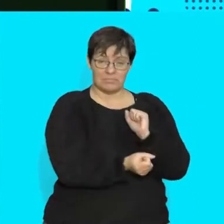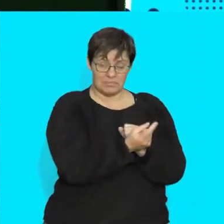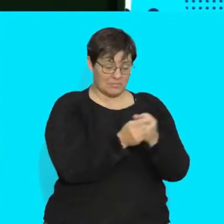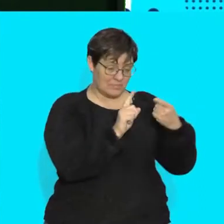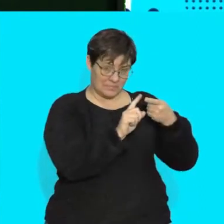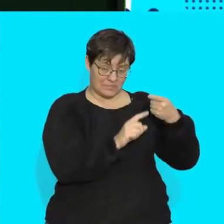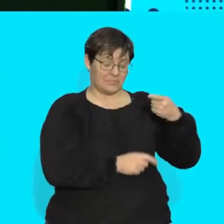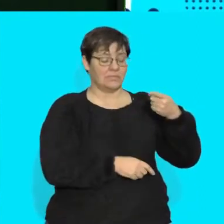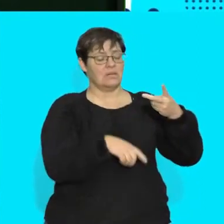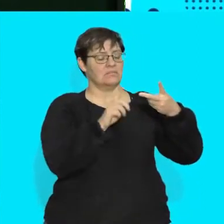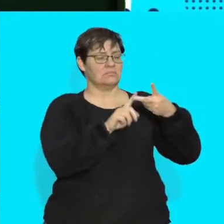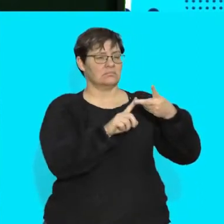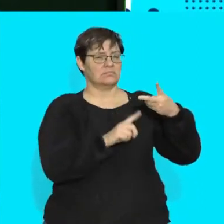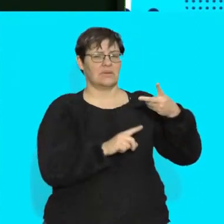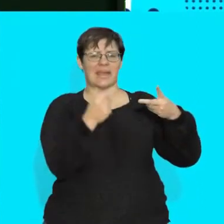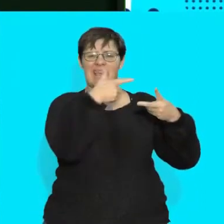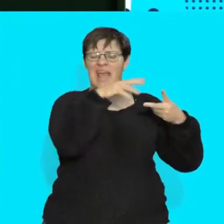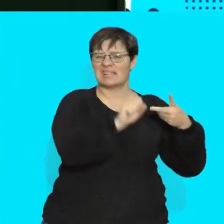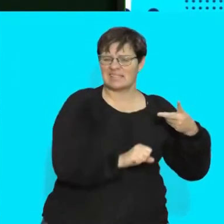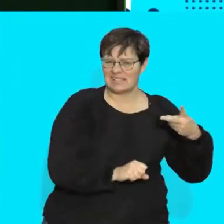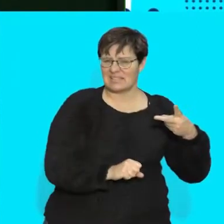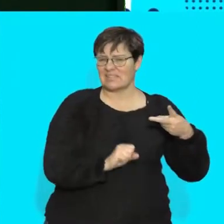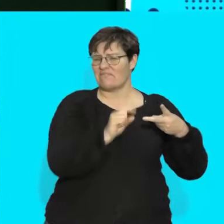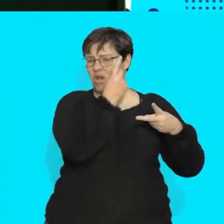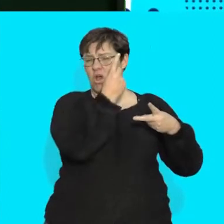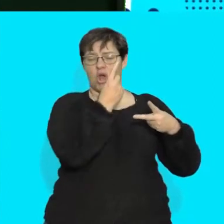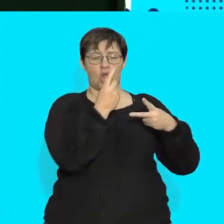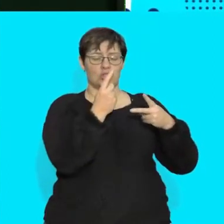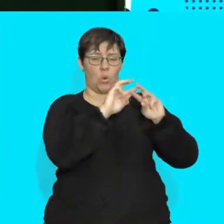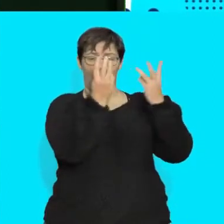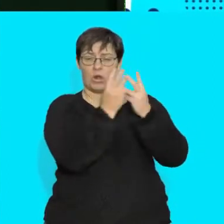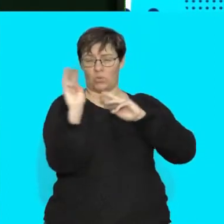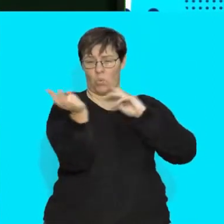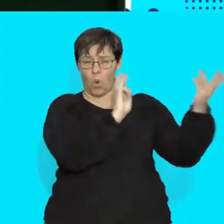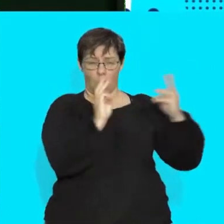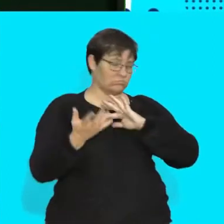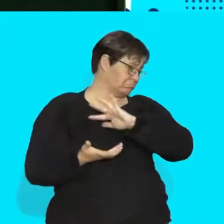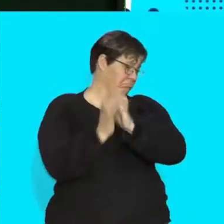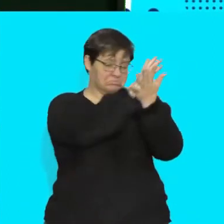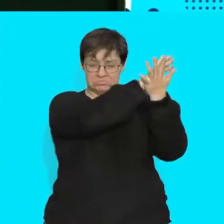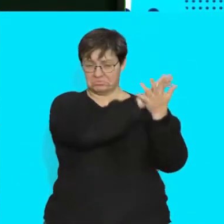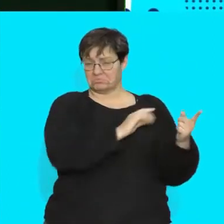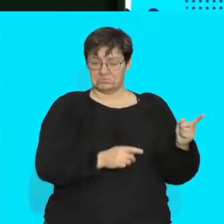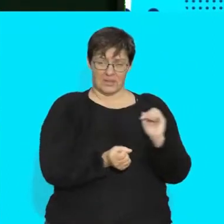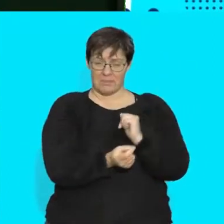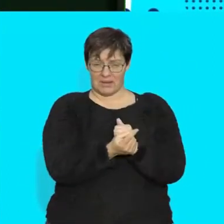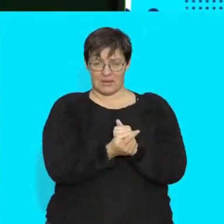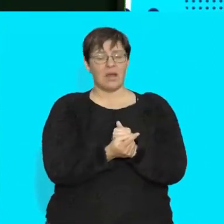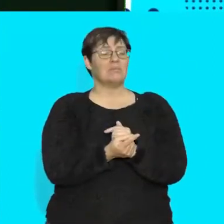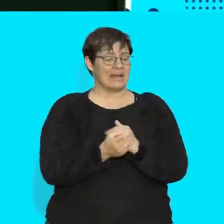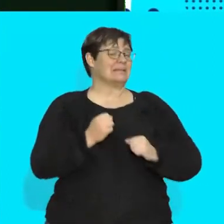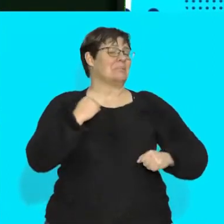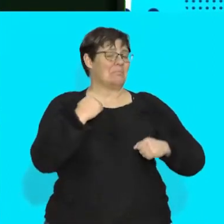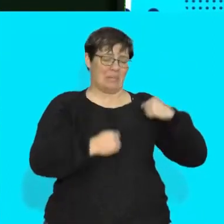one of the first things that they did. Chlorine gas in the First World War was hugely destructive and it's very